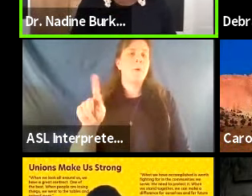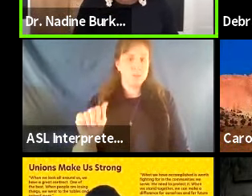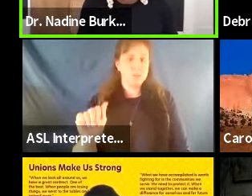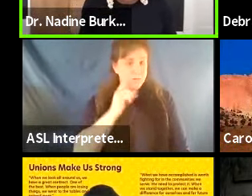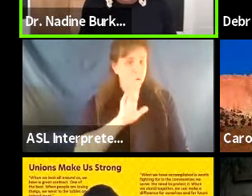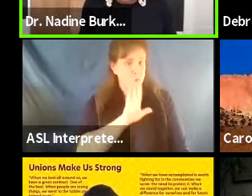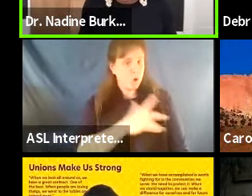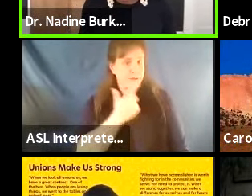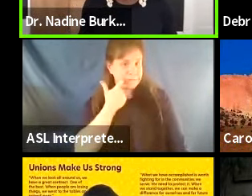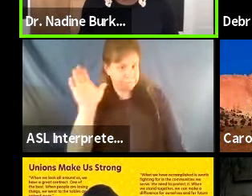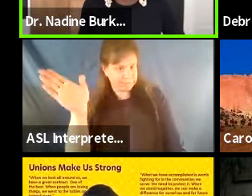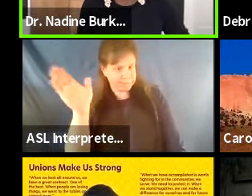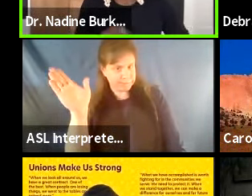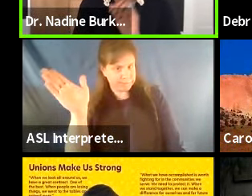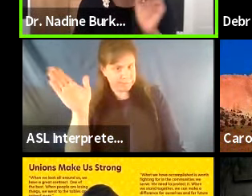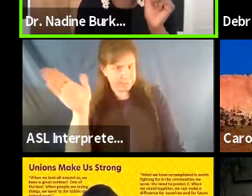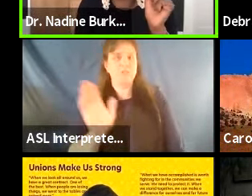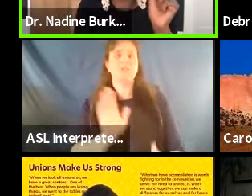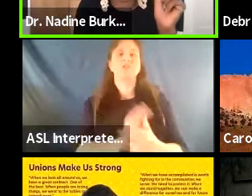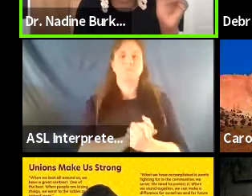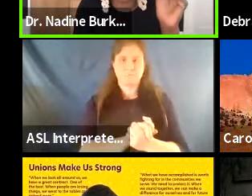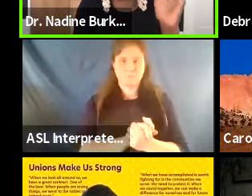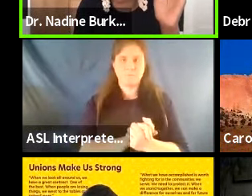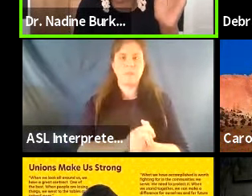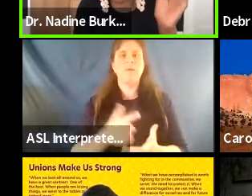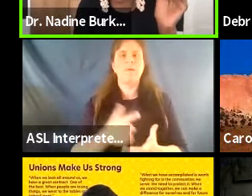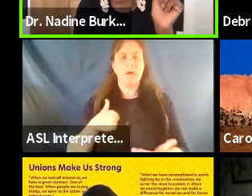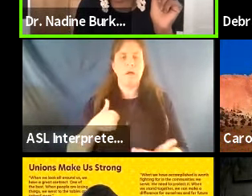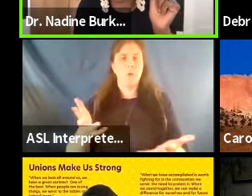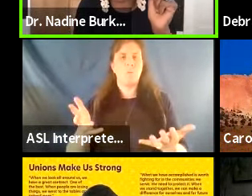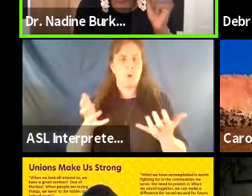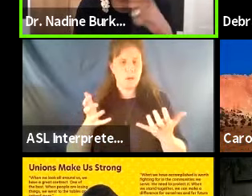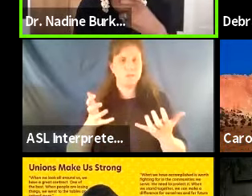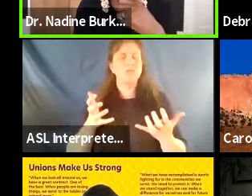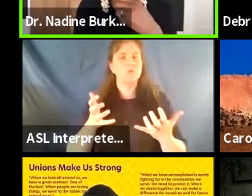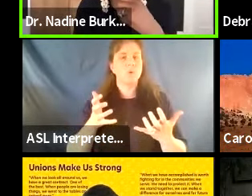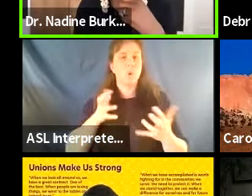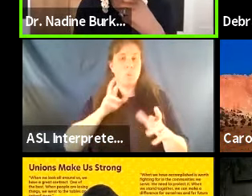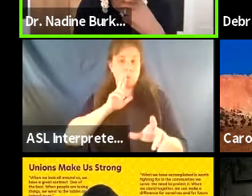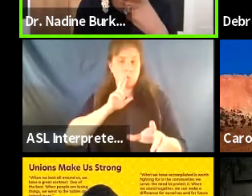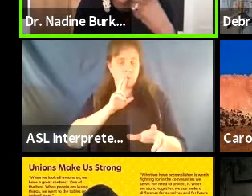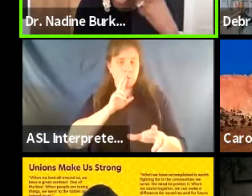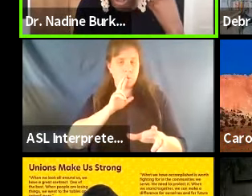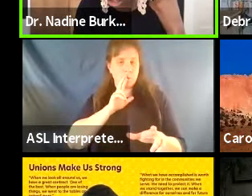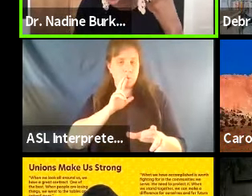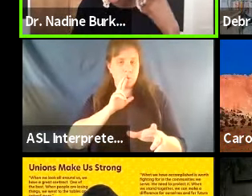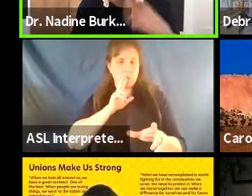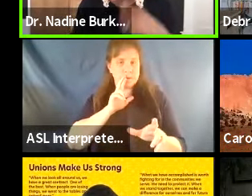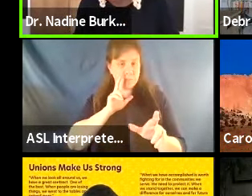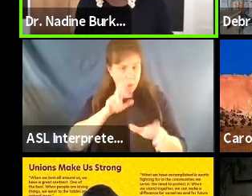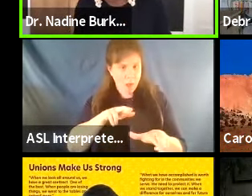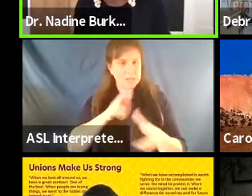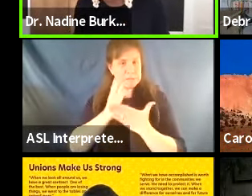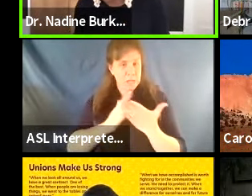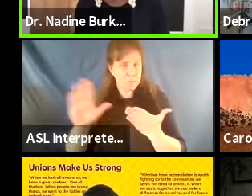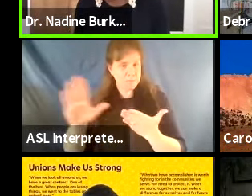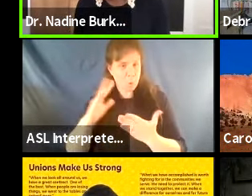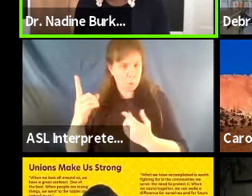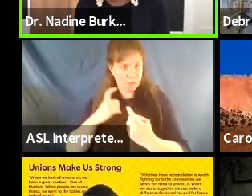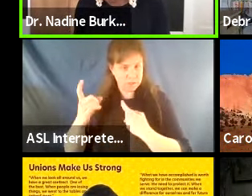presentation. And I want to start off by responding to some of the questions that have come